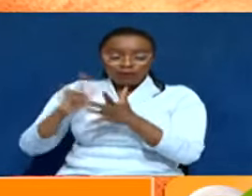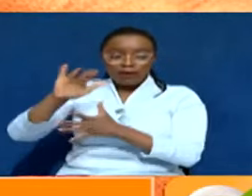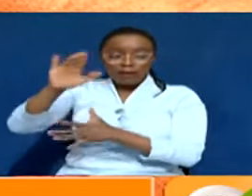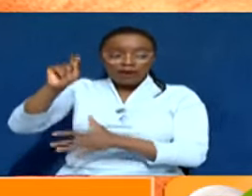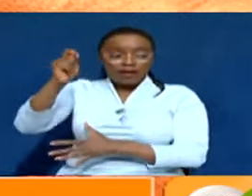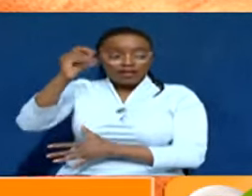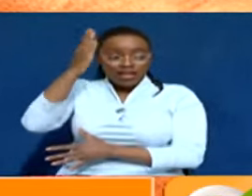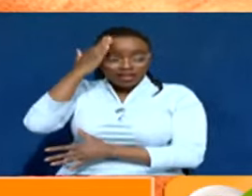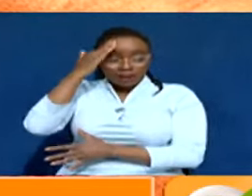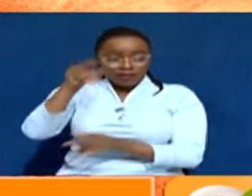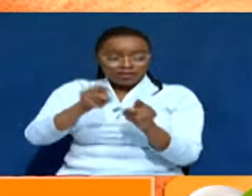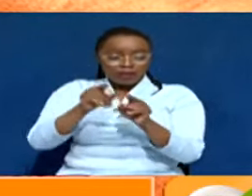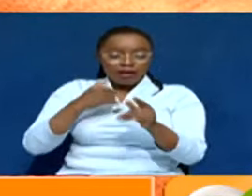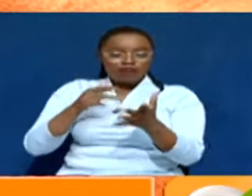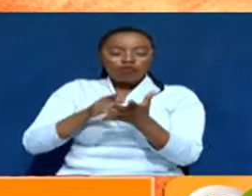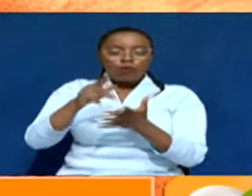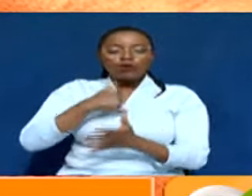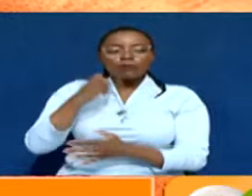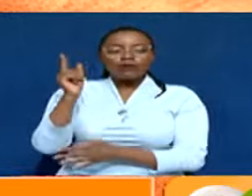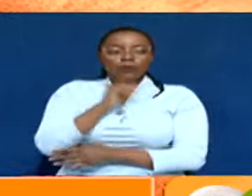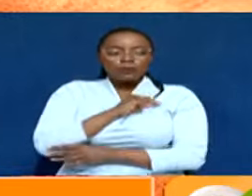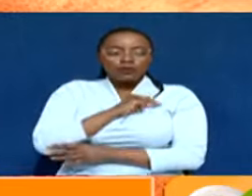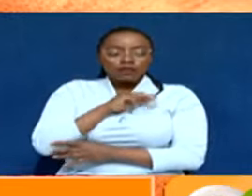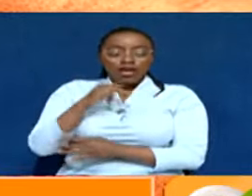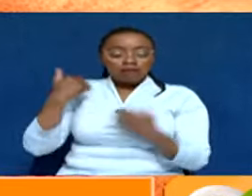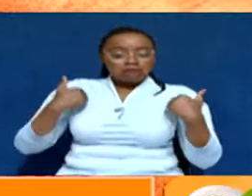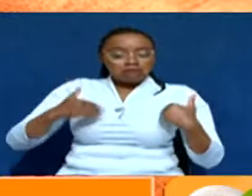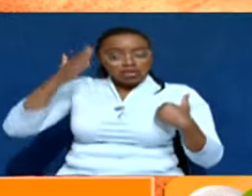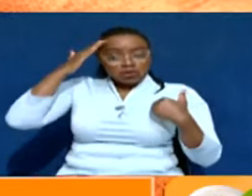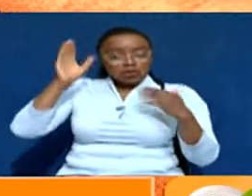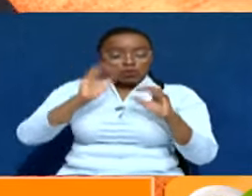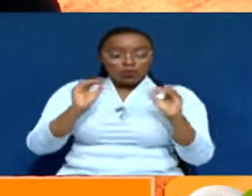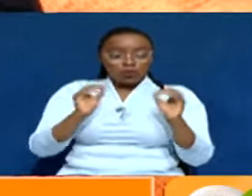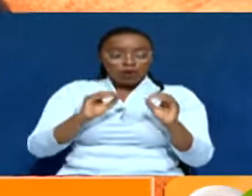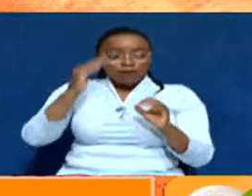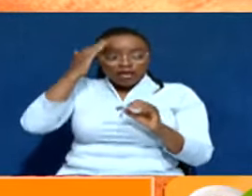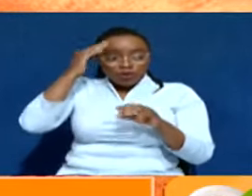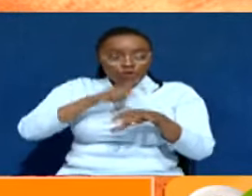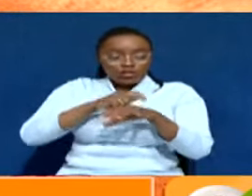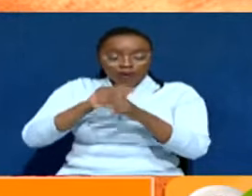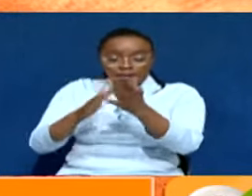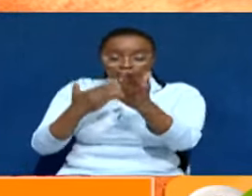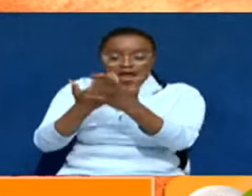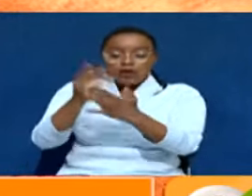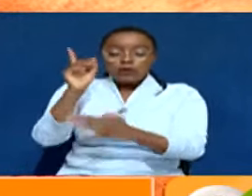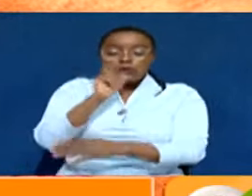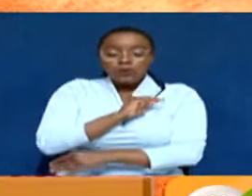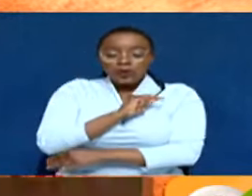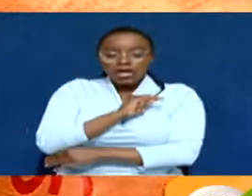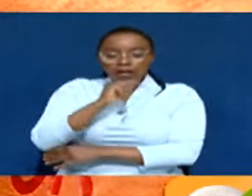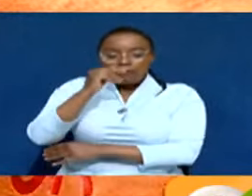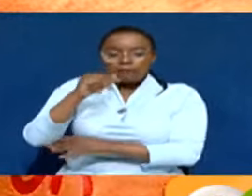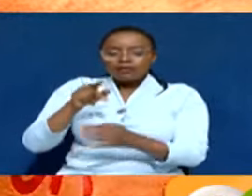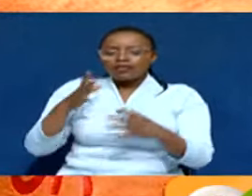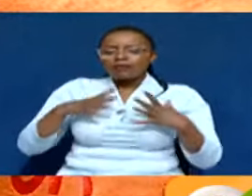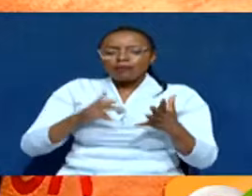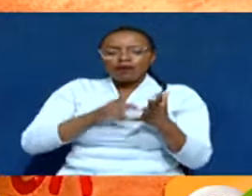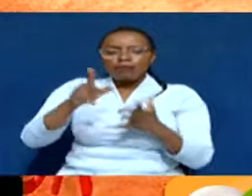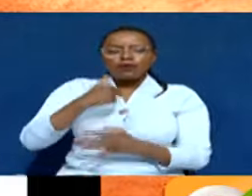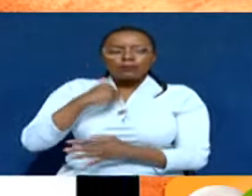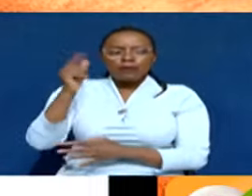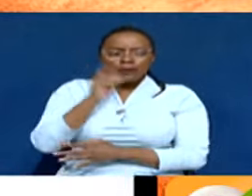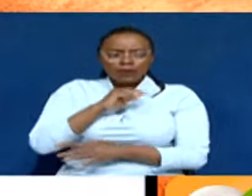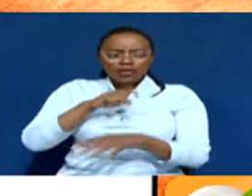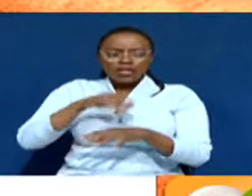And kumbuka walikuwa wameninunua, of which mimi sikujua. Nilijua kama nishafika huko nimenunuliwa. So